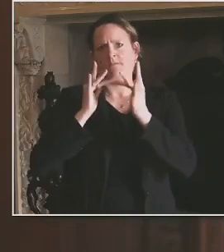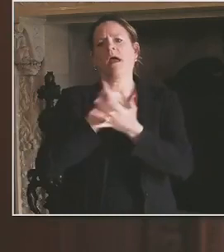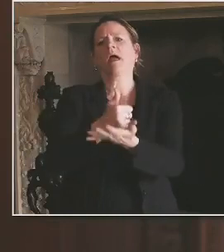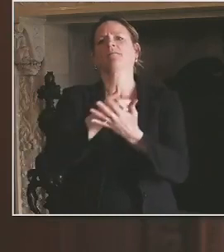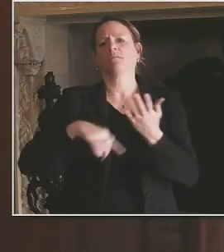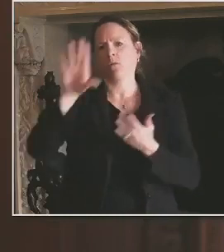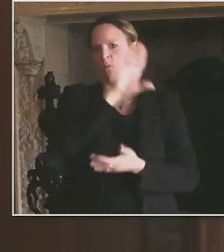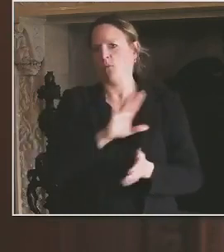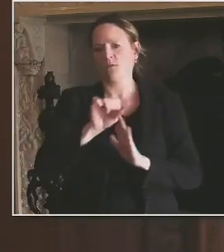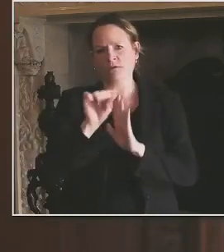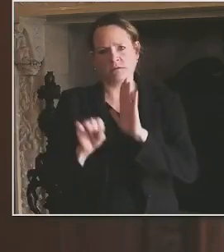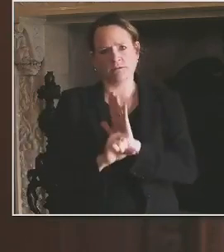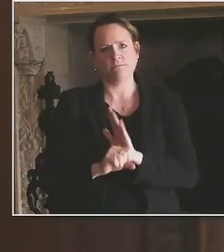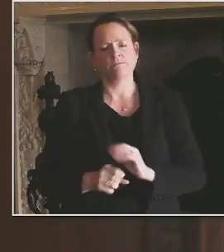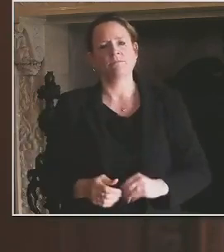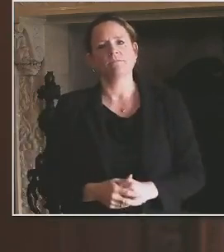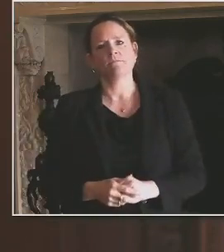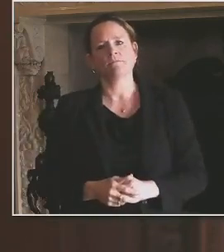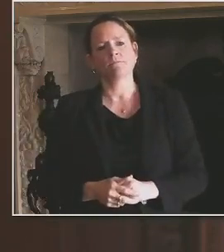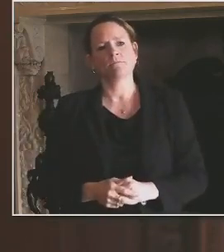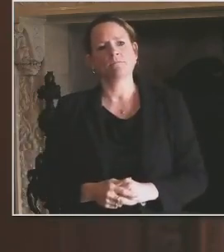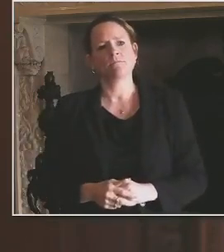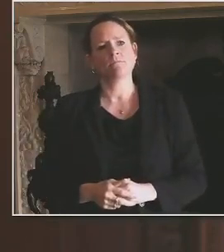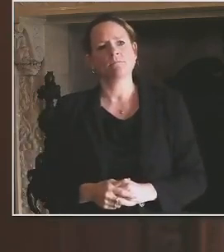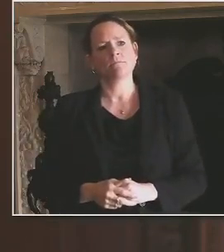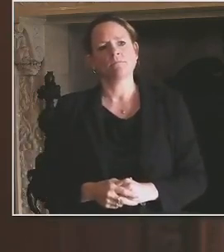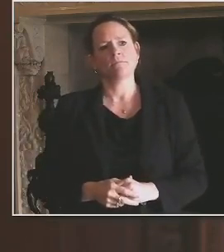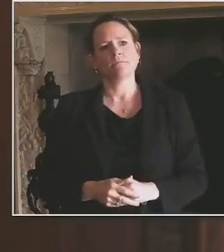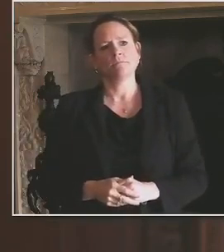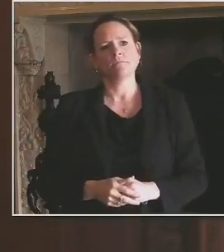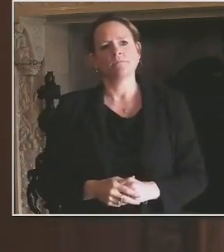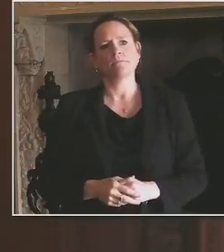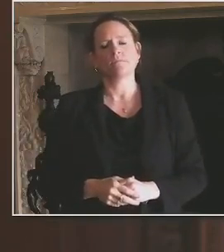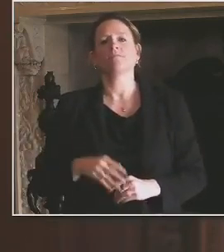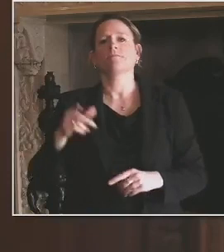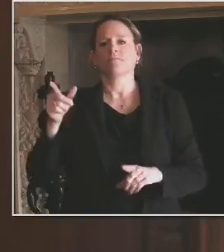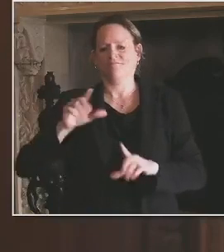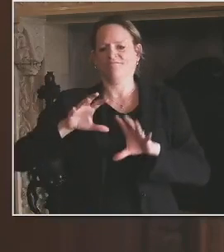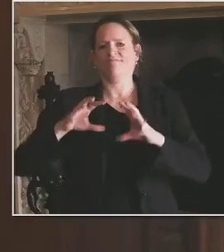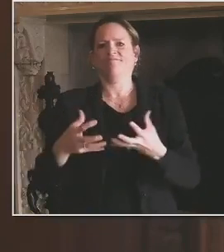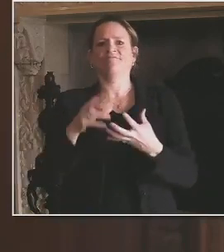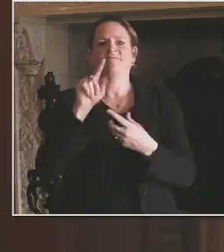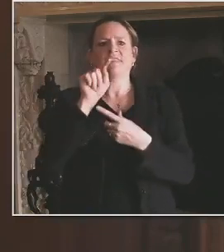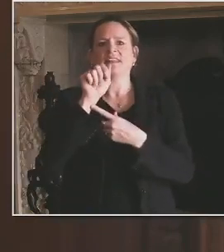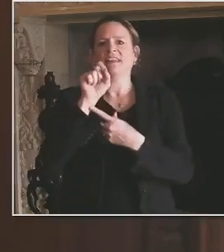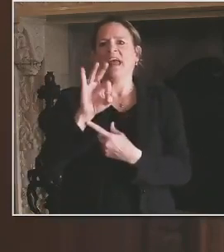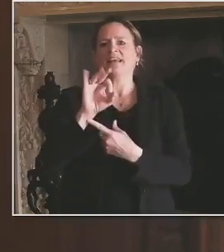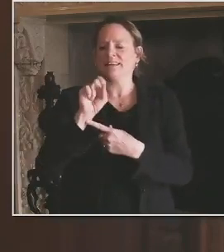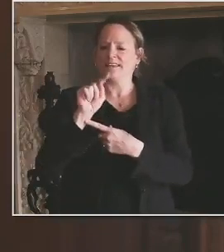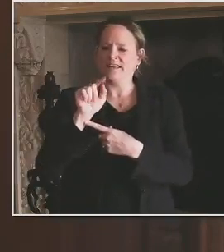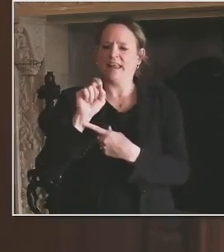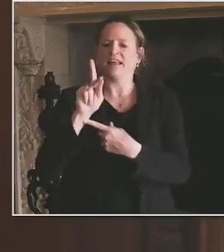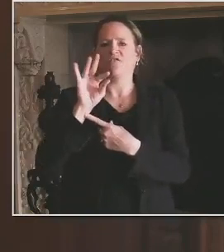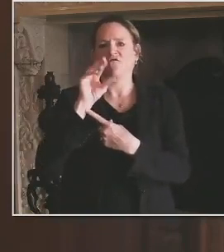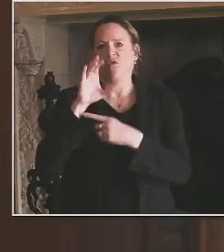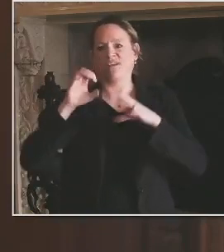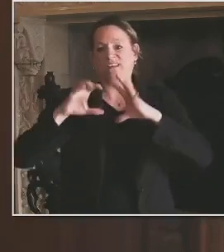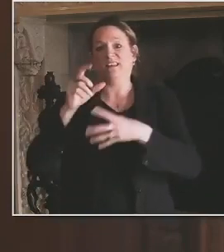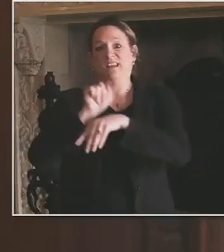announced the governor's task force on broadband access, which will be tasked with going beyond funding and